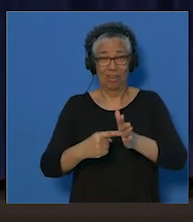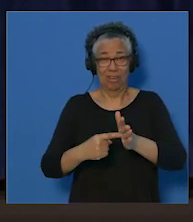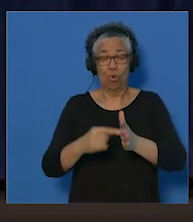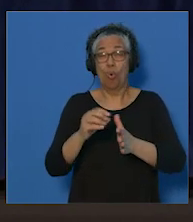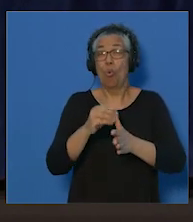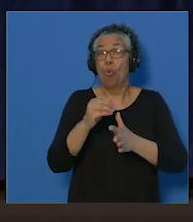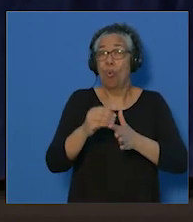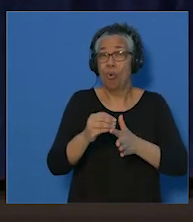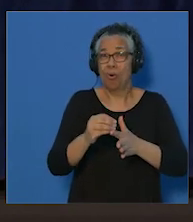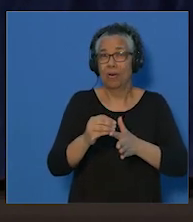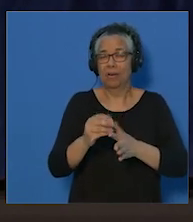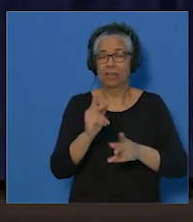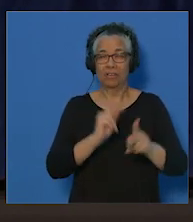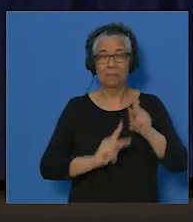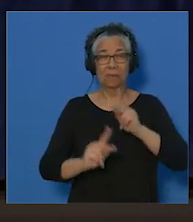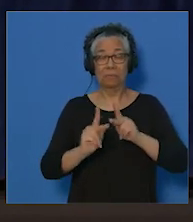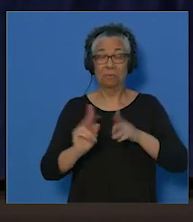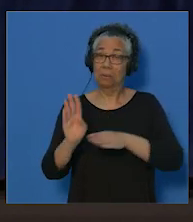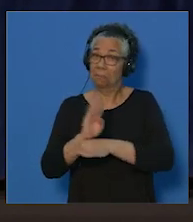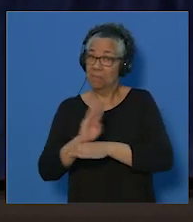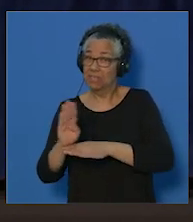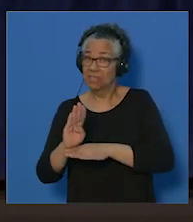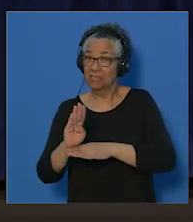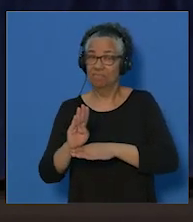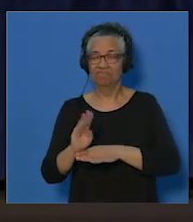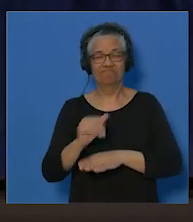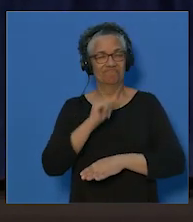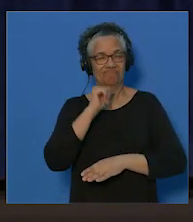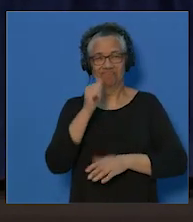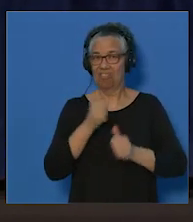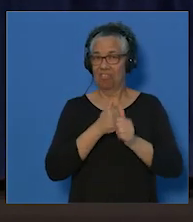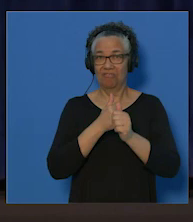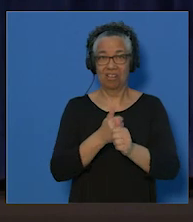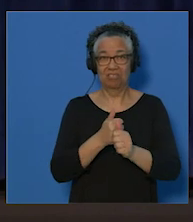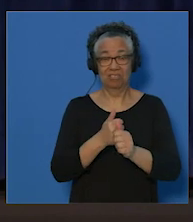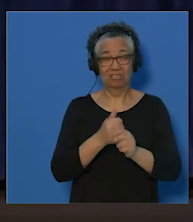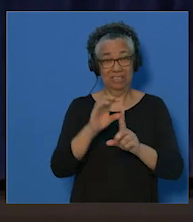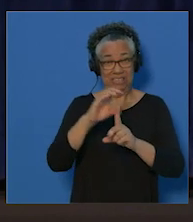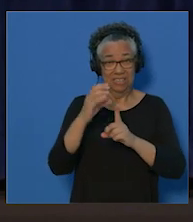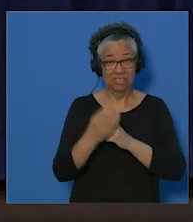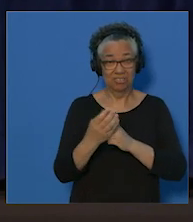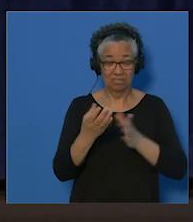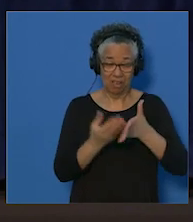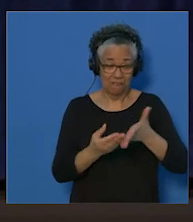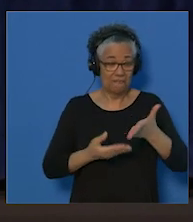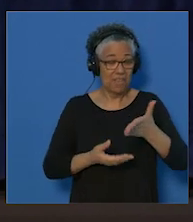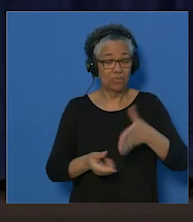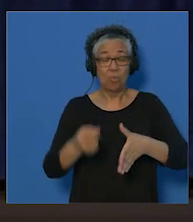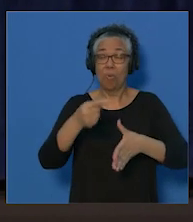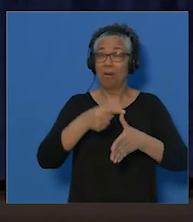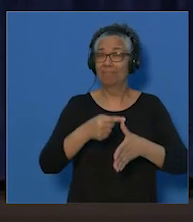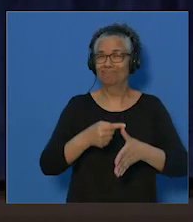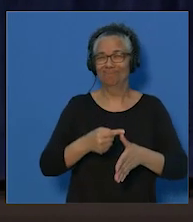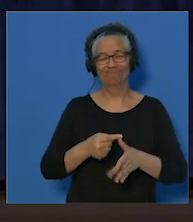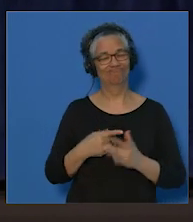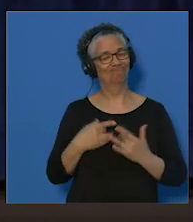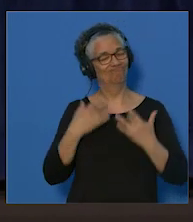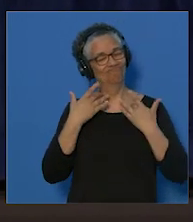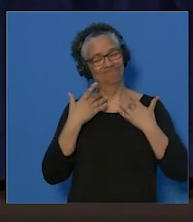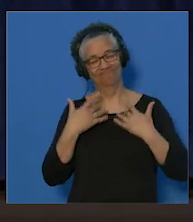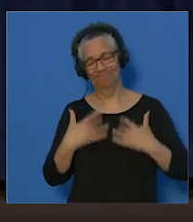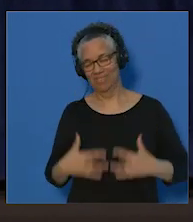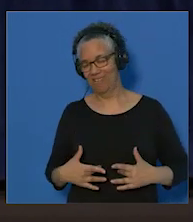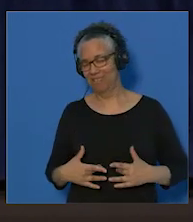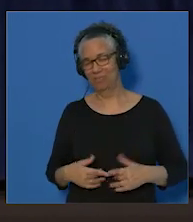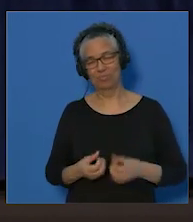we see that people and businesses are not complying with the conditions of phase 1, unfortunately, more